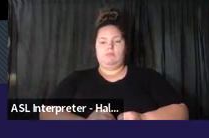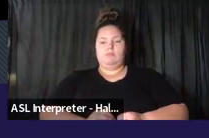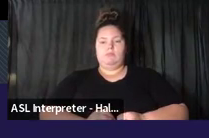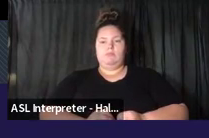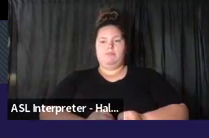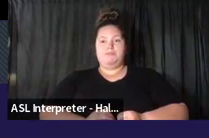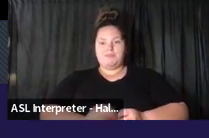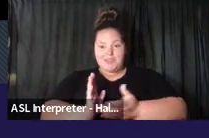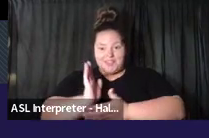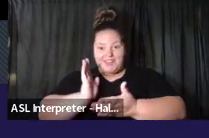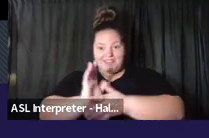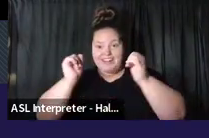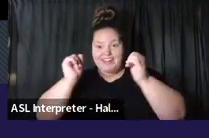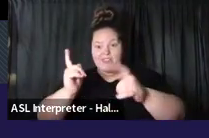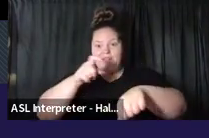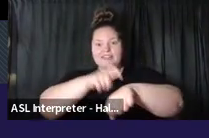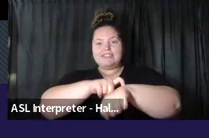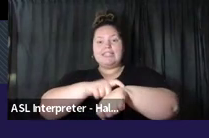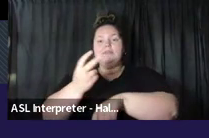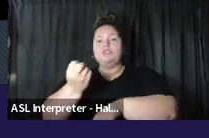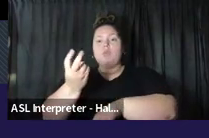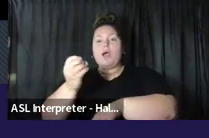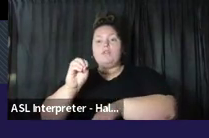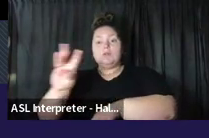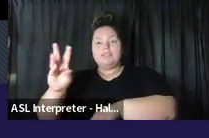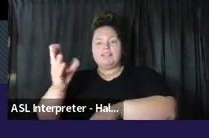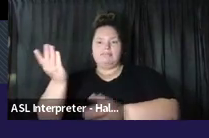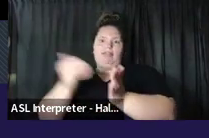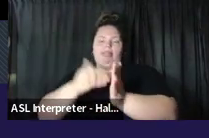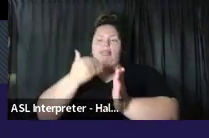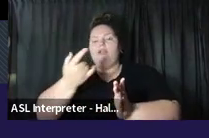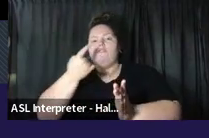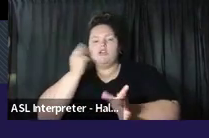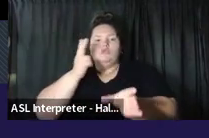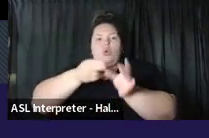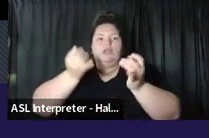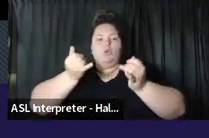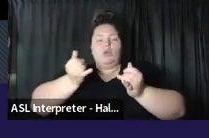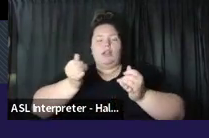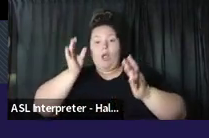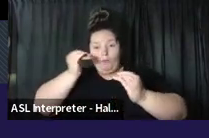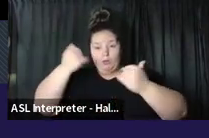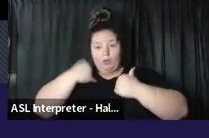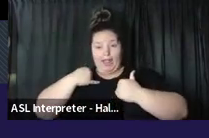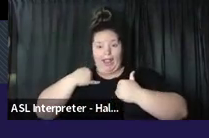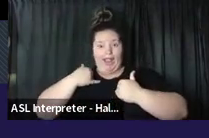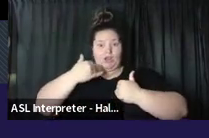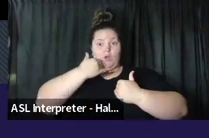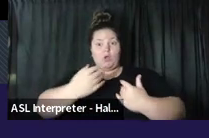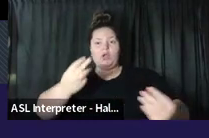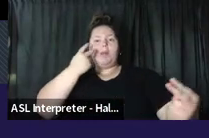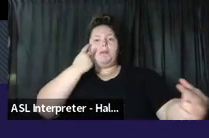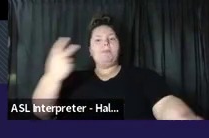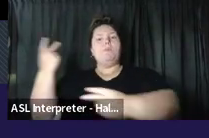All right, everyone, it is 12:06. Again, thank you for joining us today. We hope that everyone had a great long Memorial